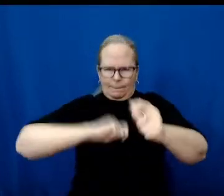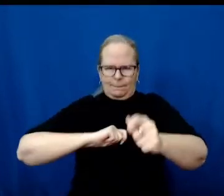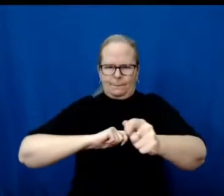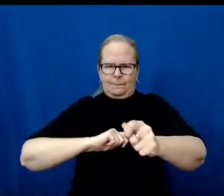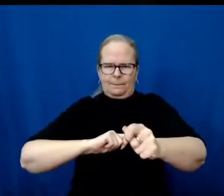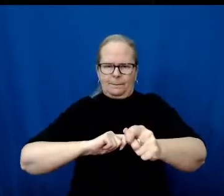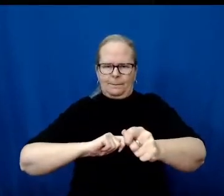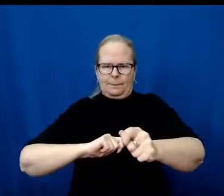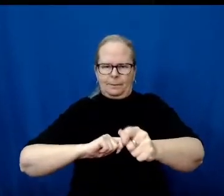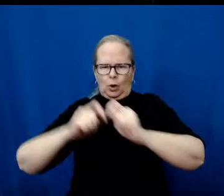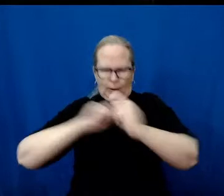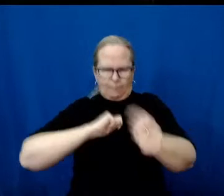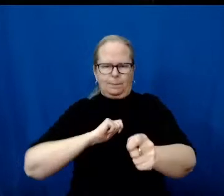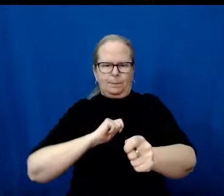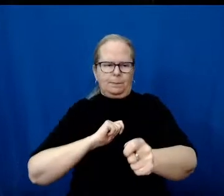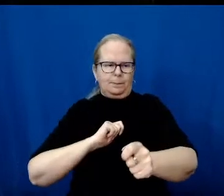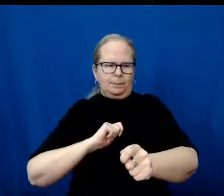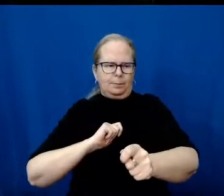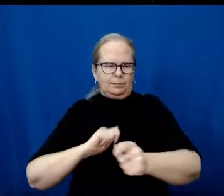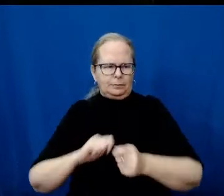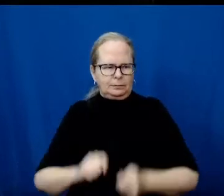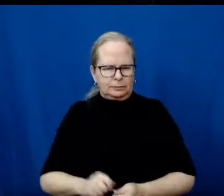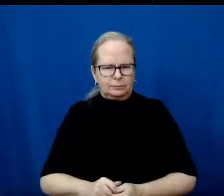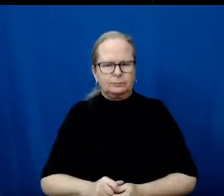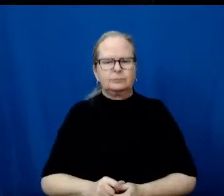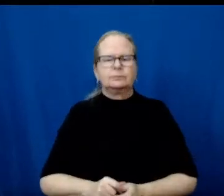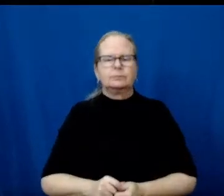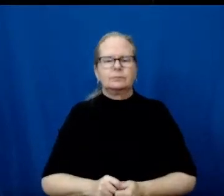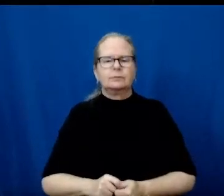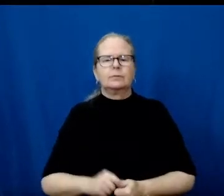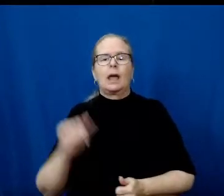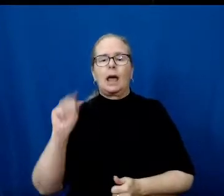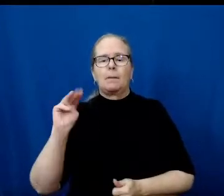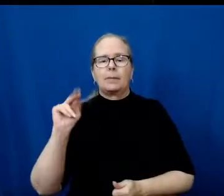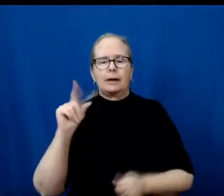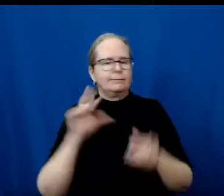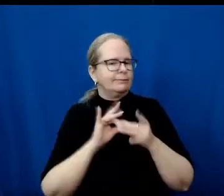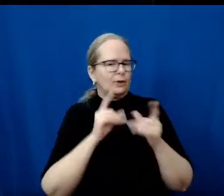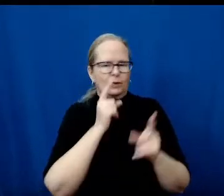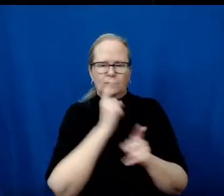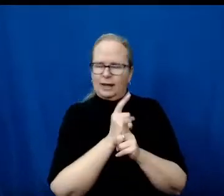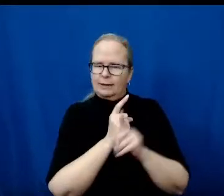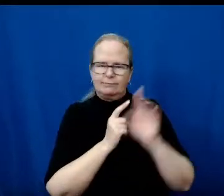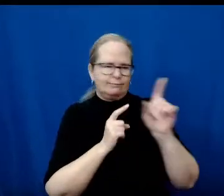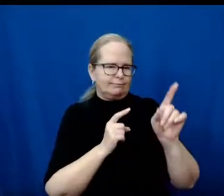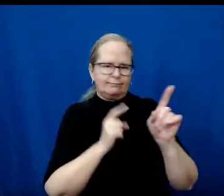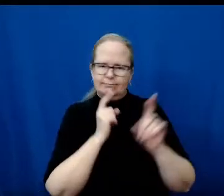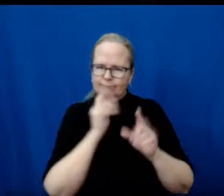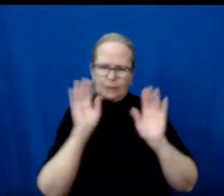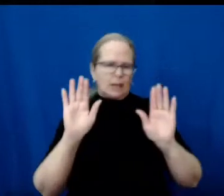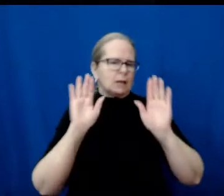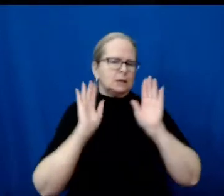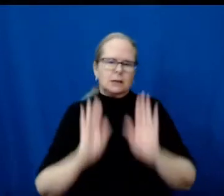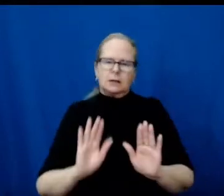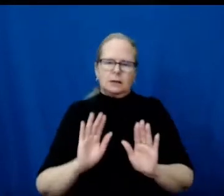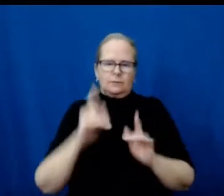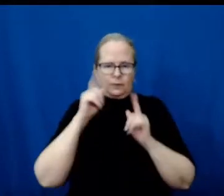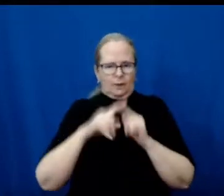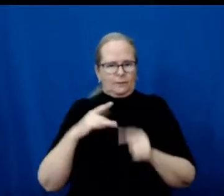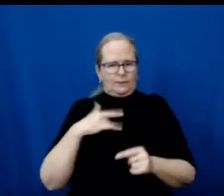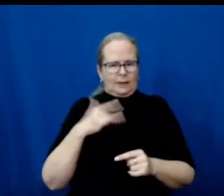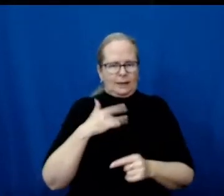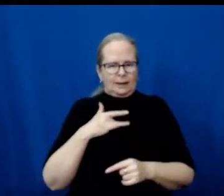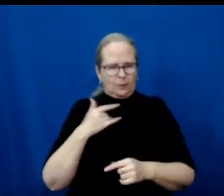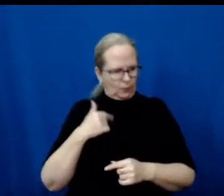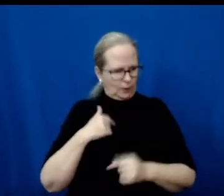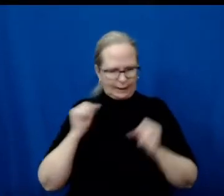it's fantastic to be able to be empowered to build something that is so effective. Yeah, and have fun with it.